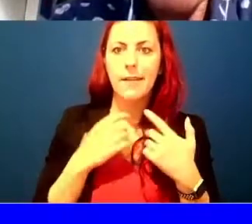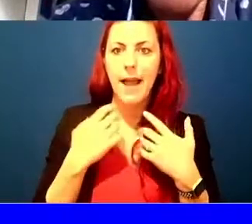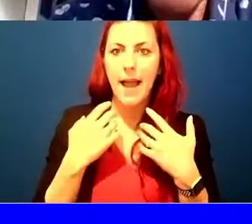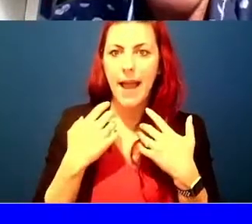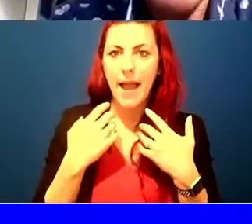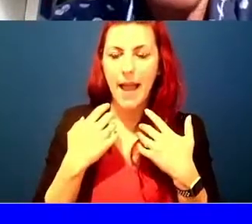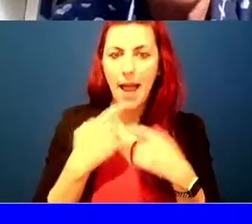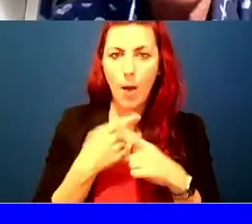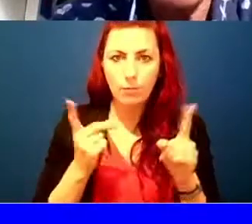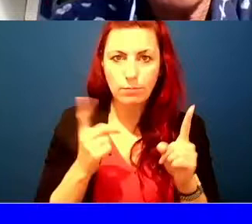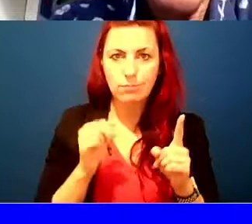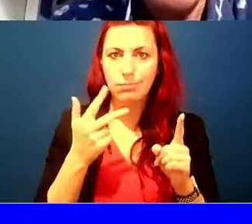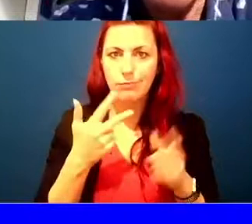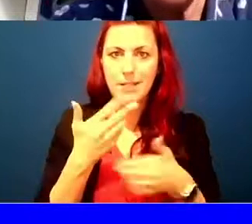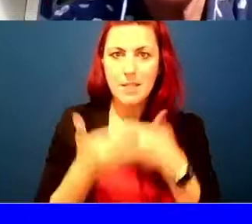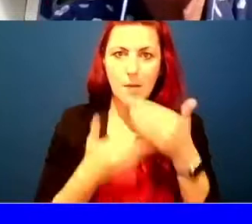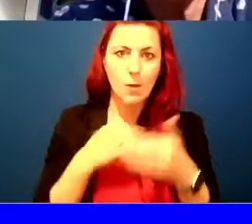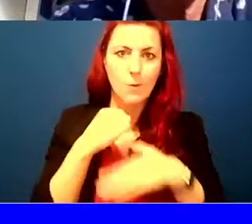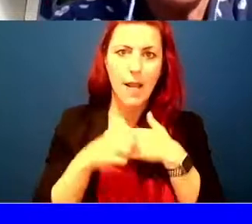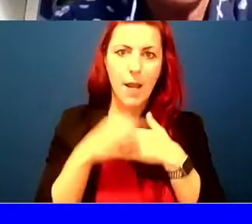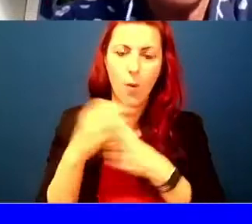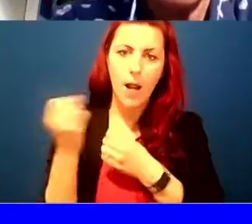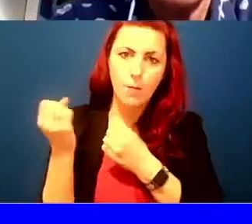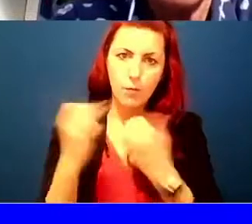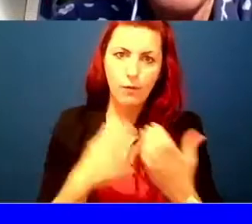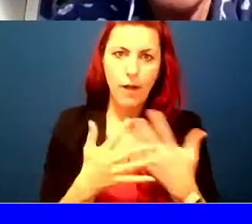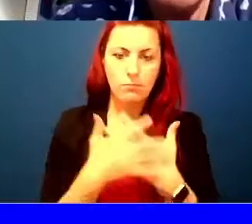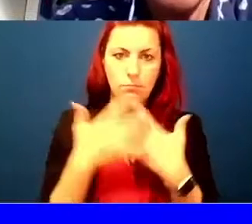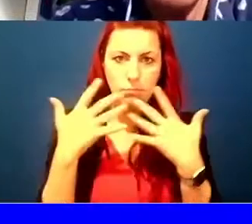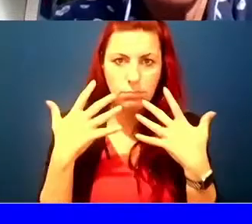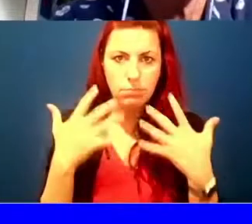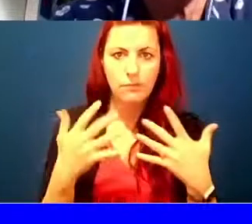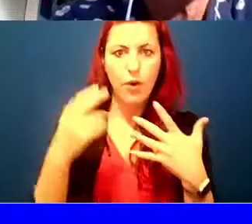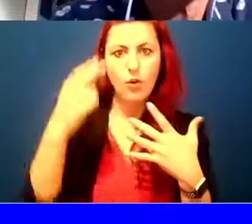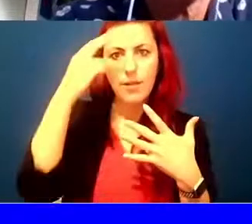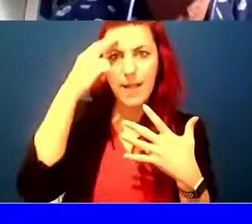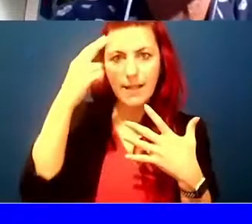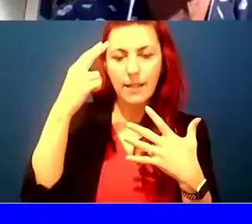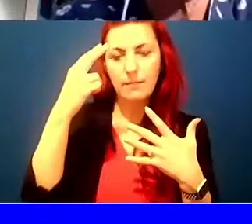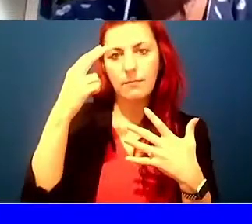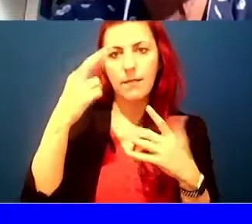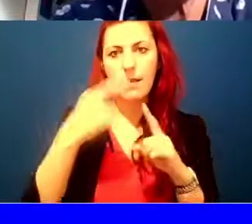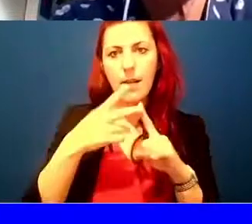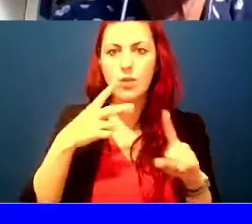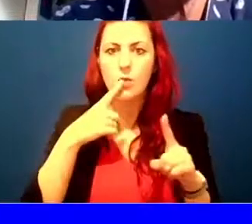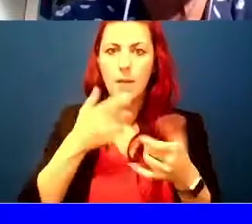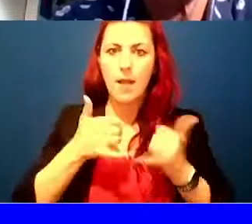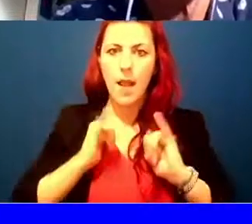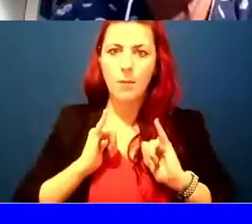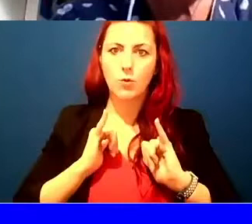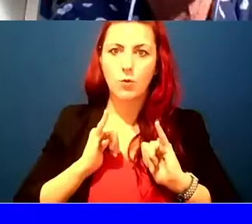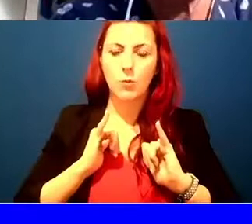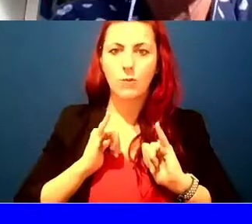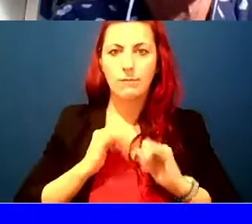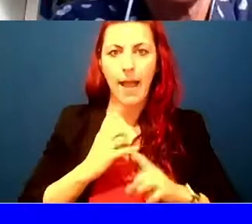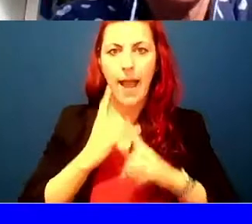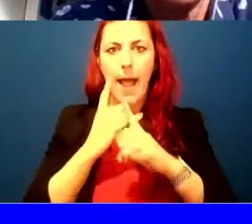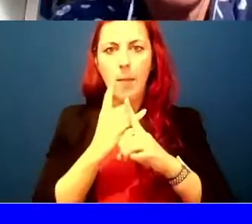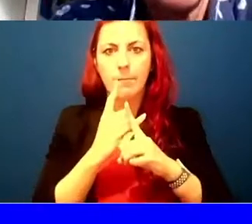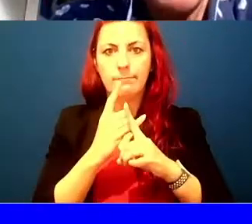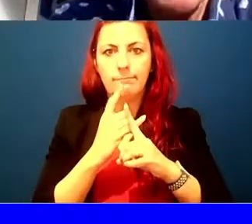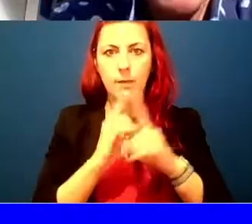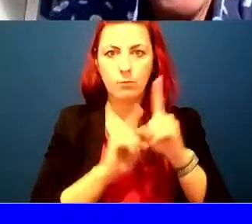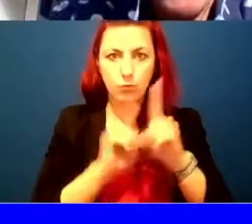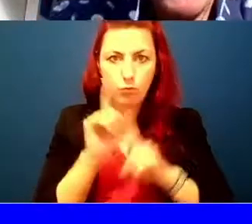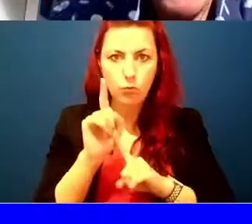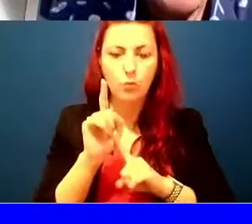our speakers today will provide significant insights and knowledge to inform the criminal justice system around